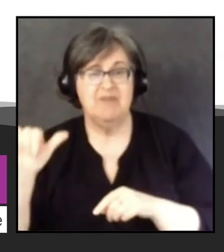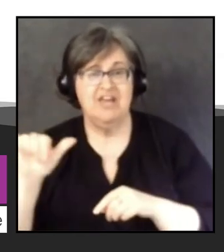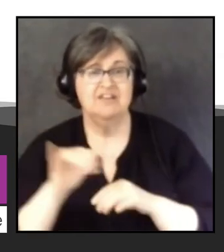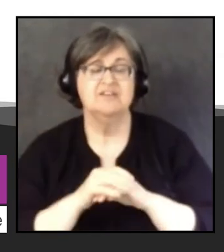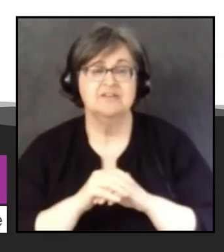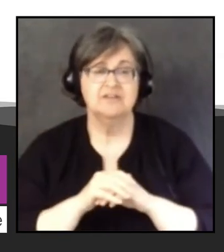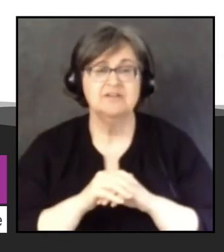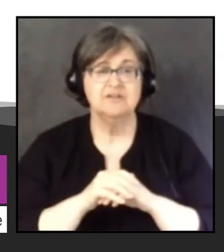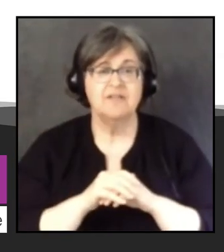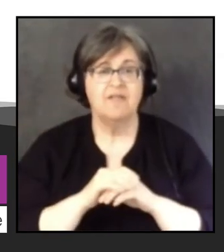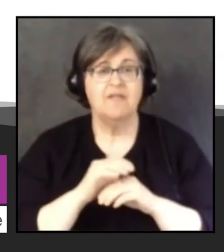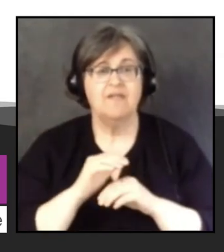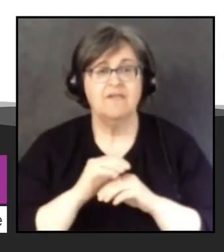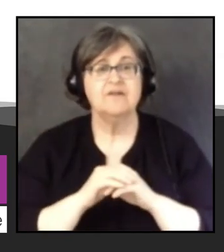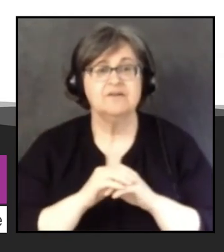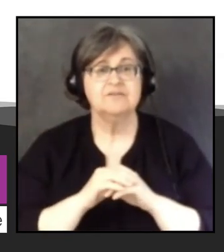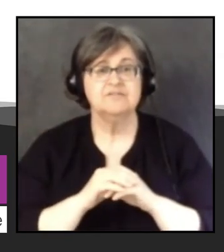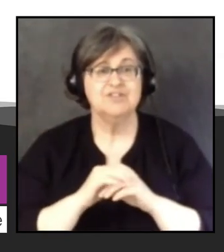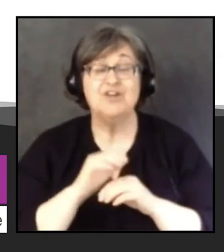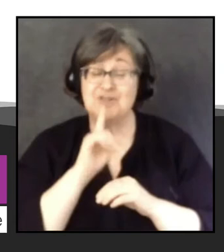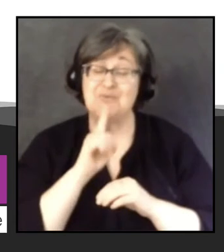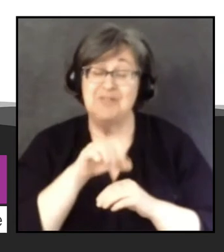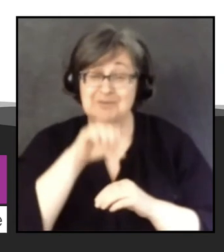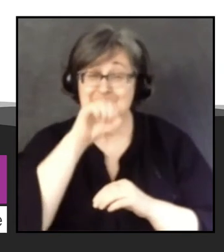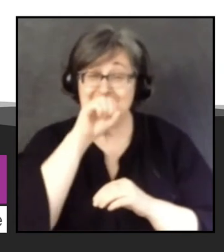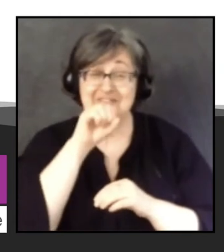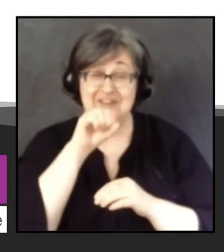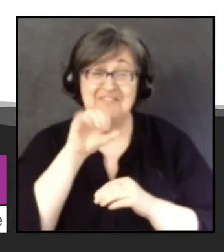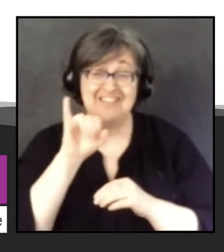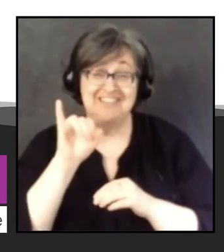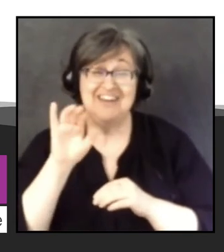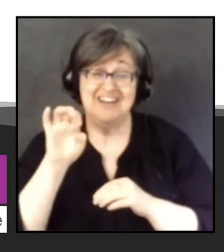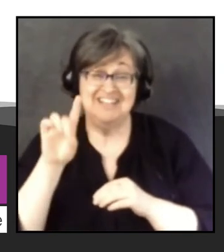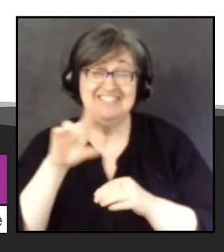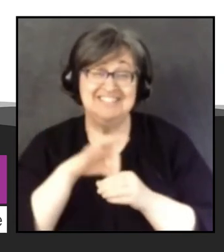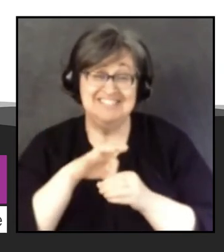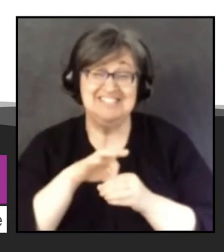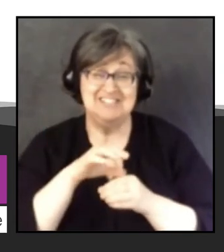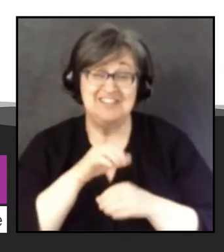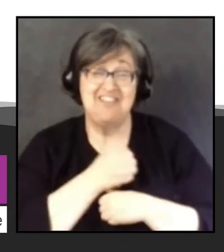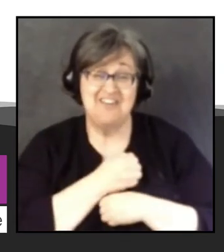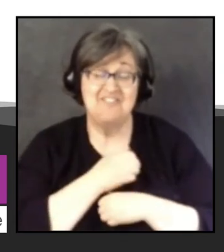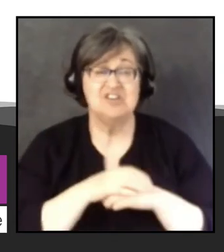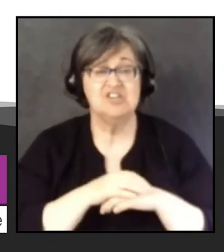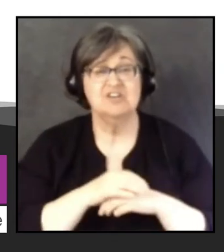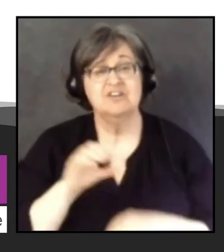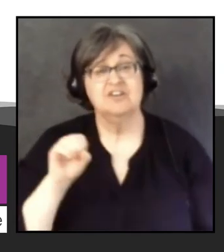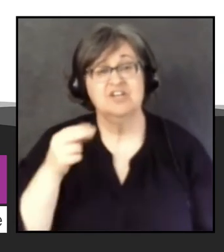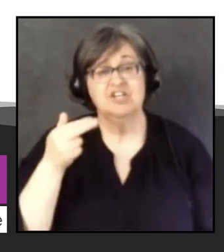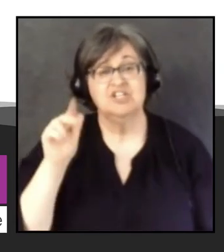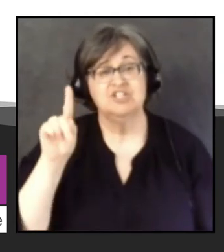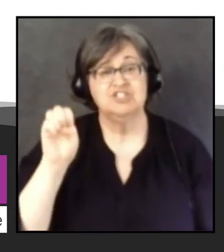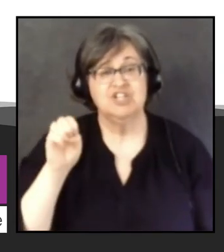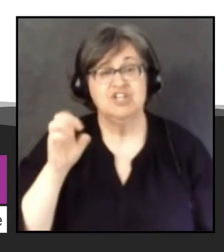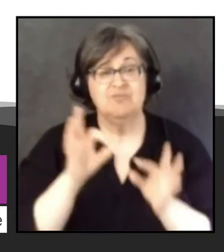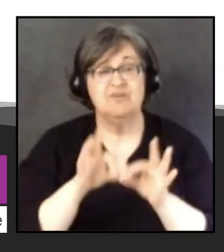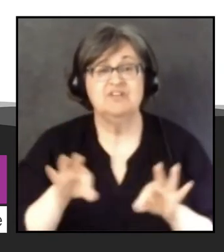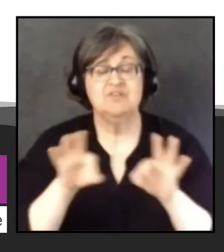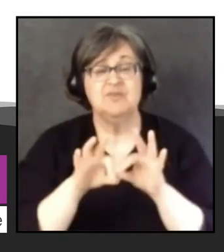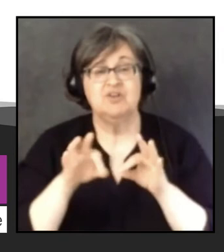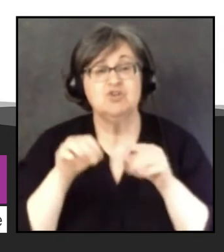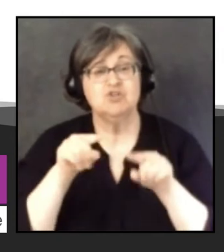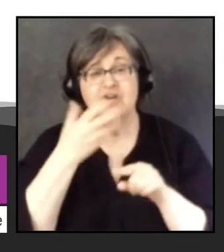actually, our participants really loved the iced tea. And also shade is very important in hot